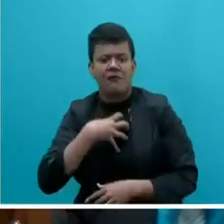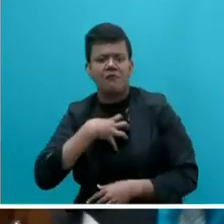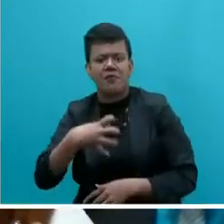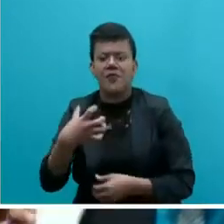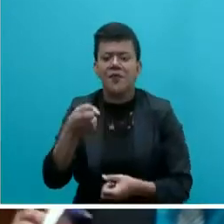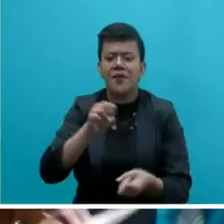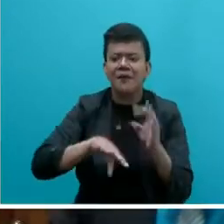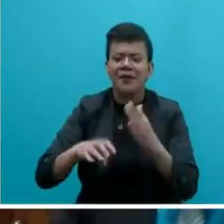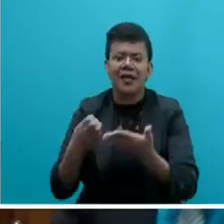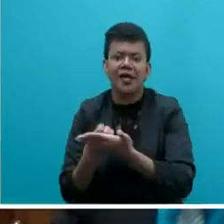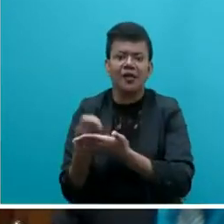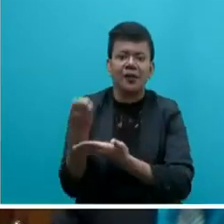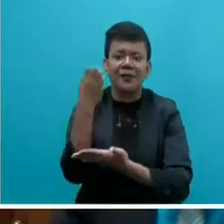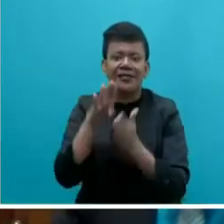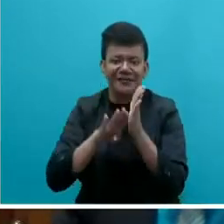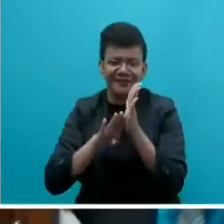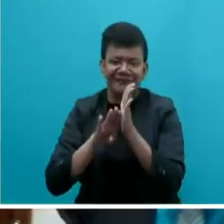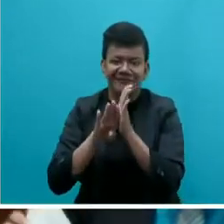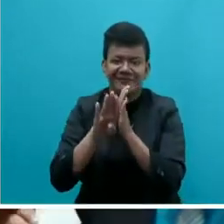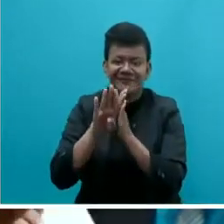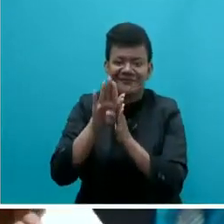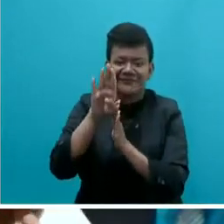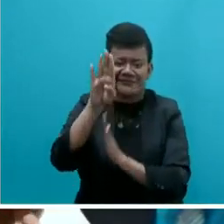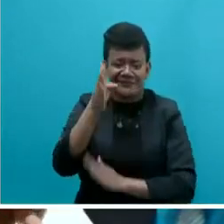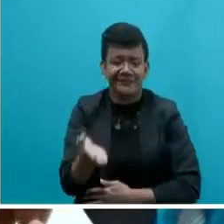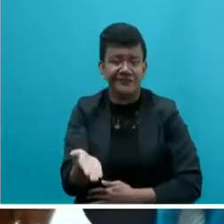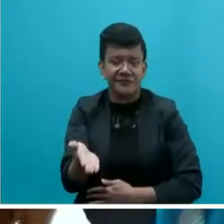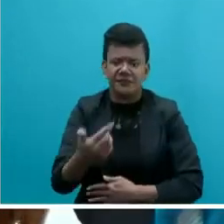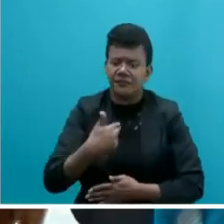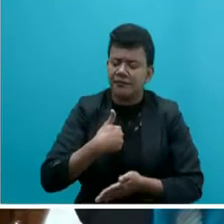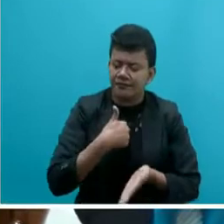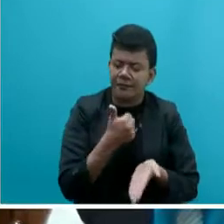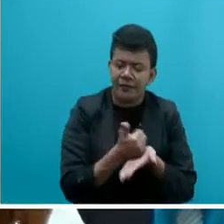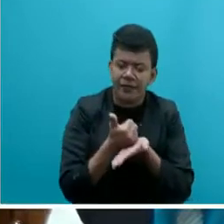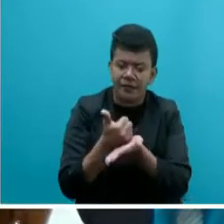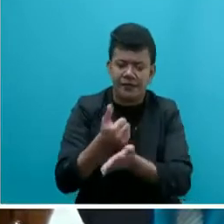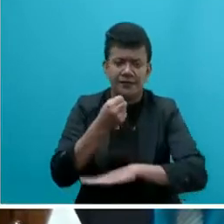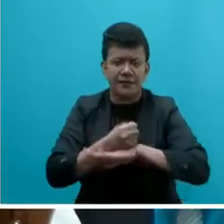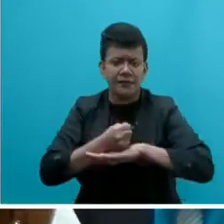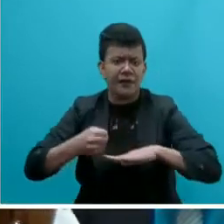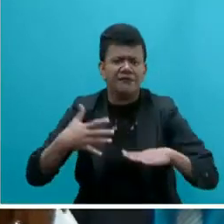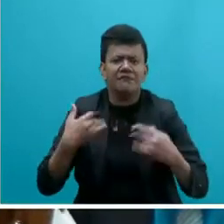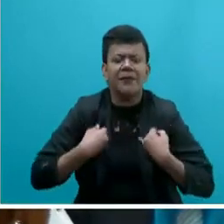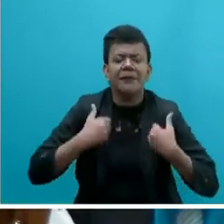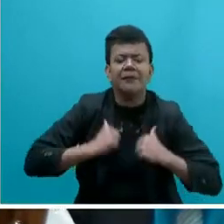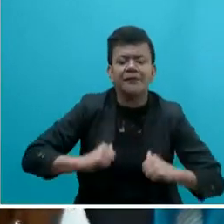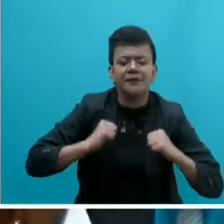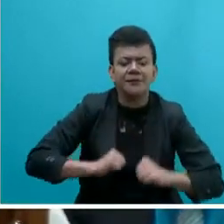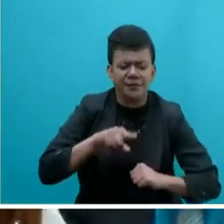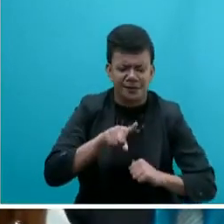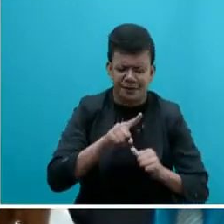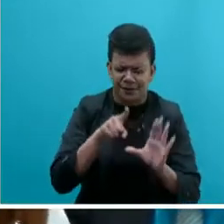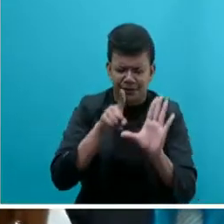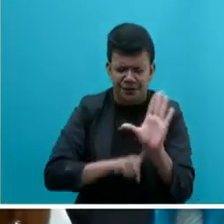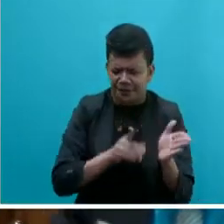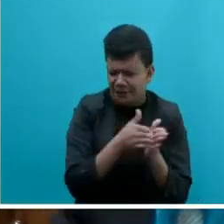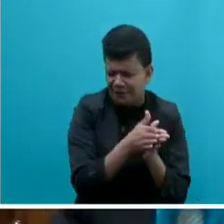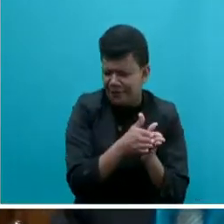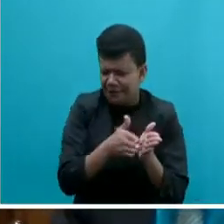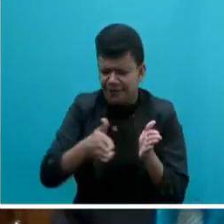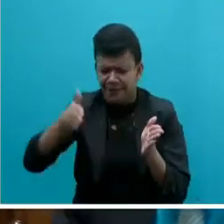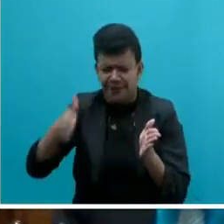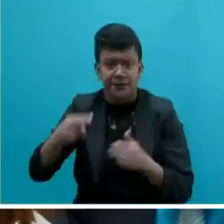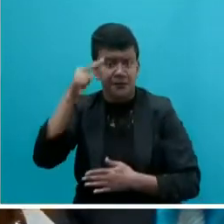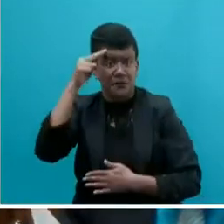programs are designed to support the government in the implementation of the 5-year and 20-year National Development Plan, NDP, and the